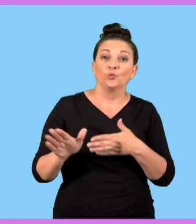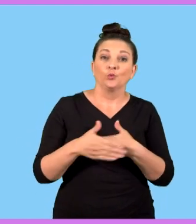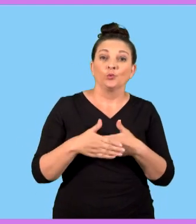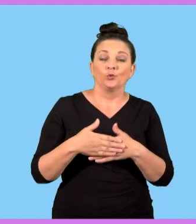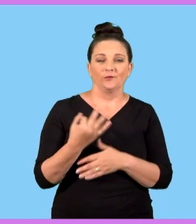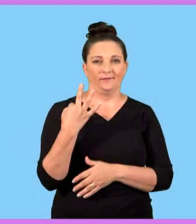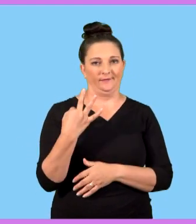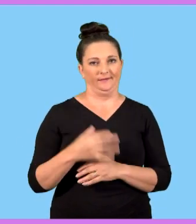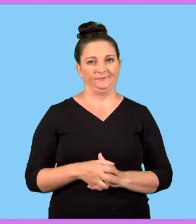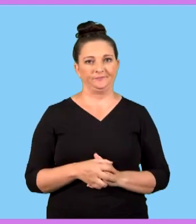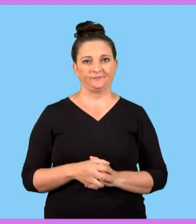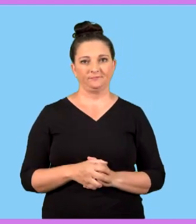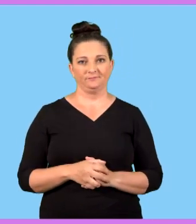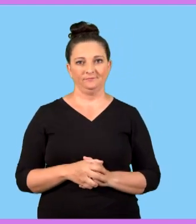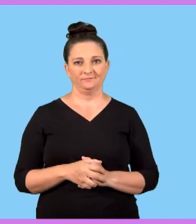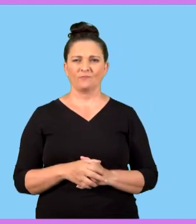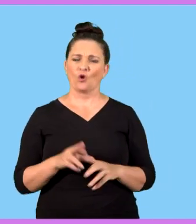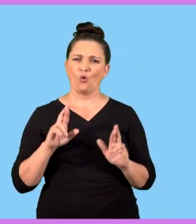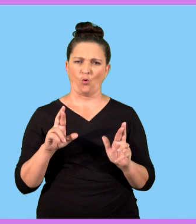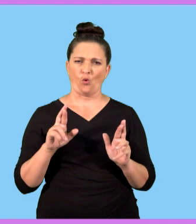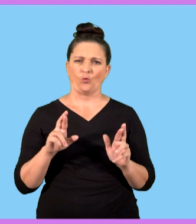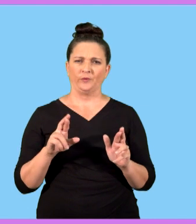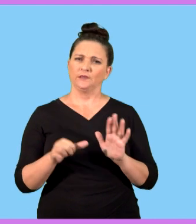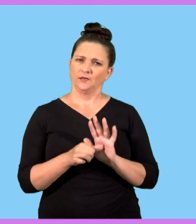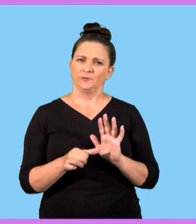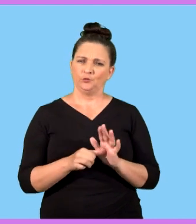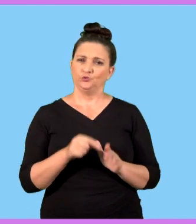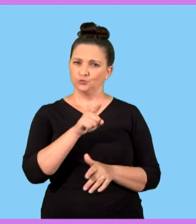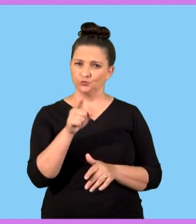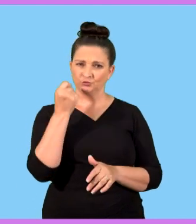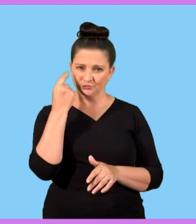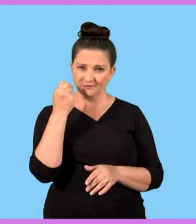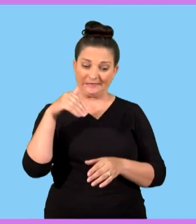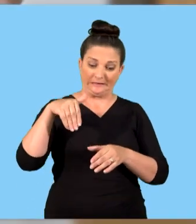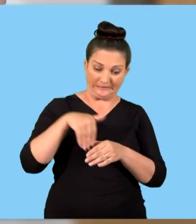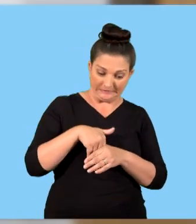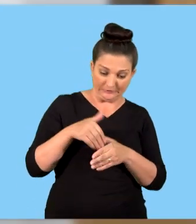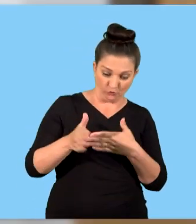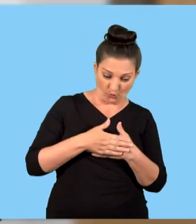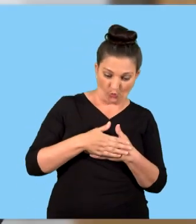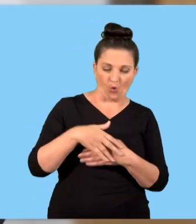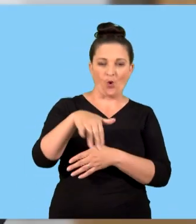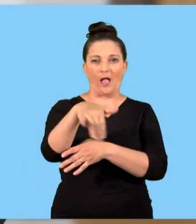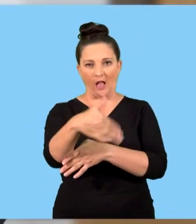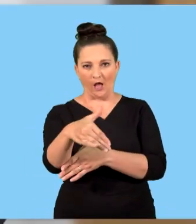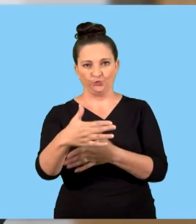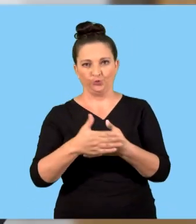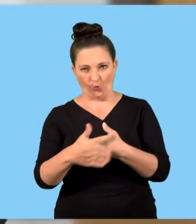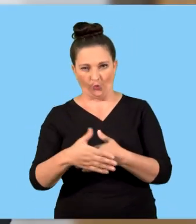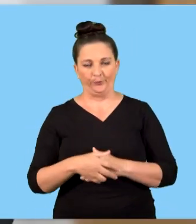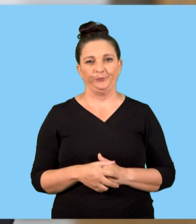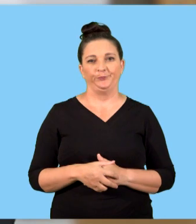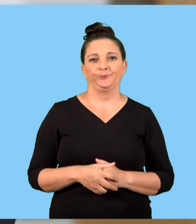doors will be 3. Guys, I hope that's clear. It's important for us to distinguish between interior and